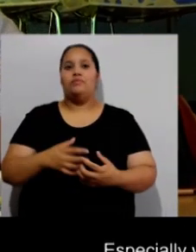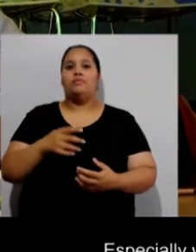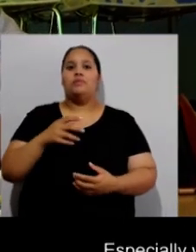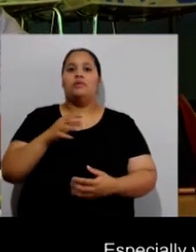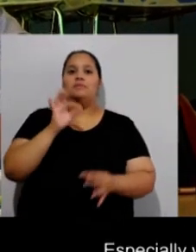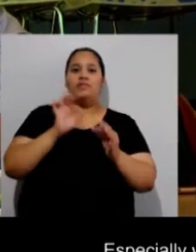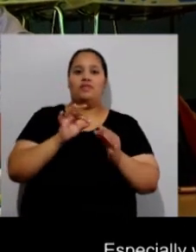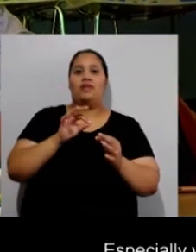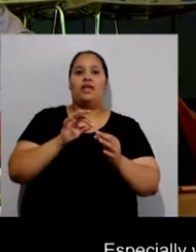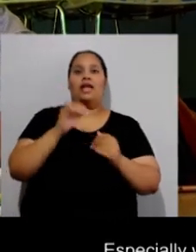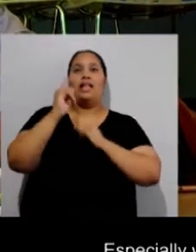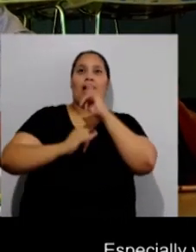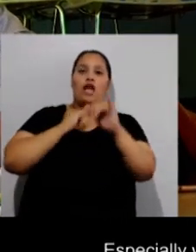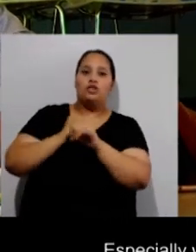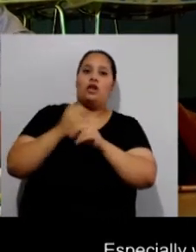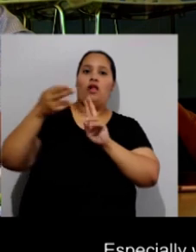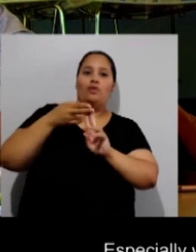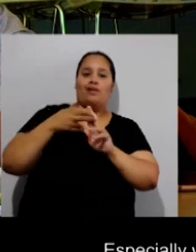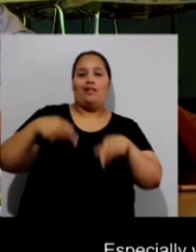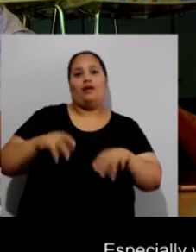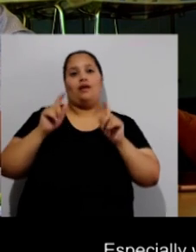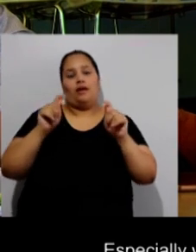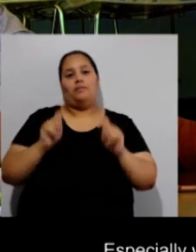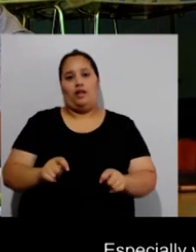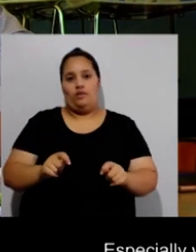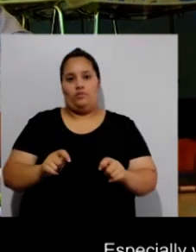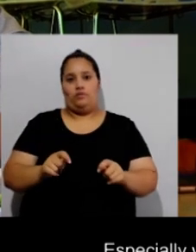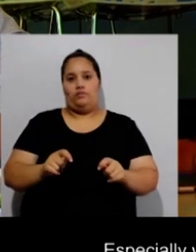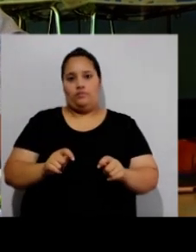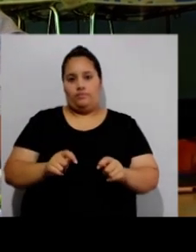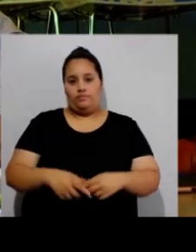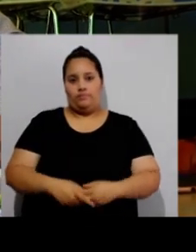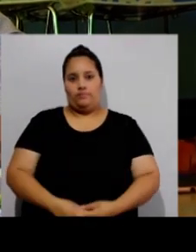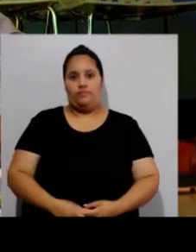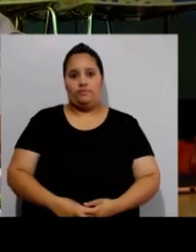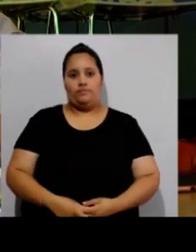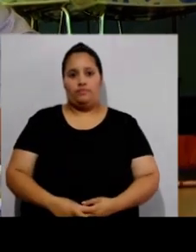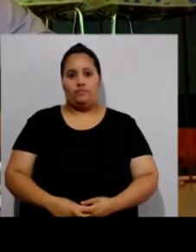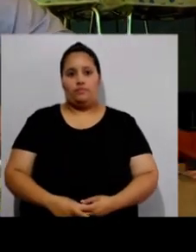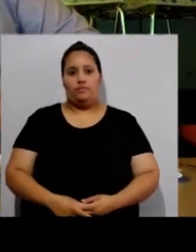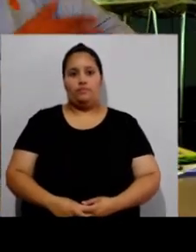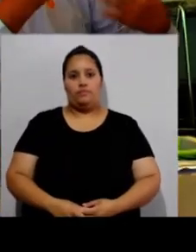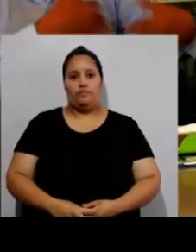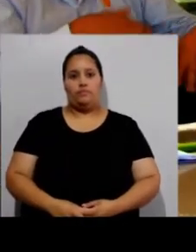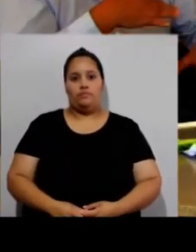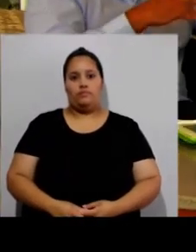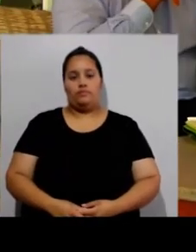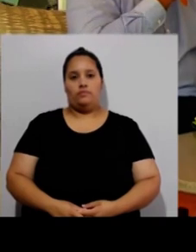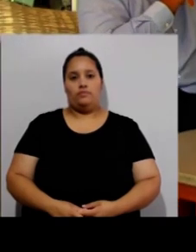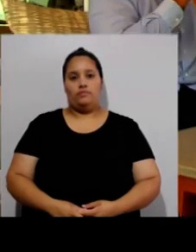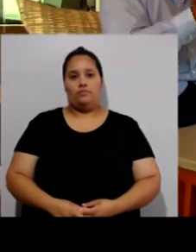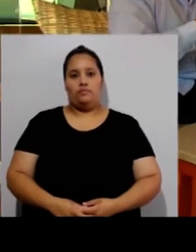Especially with hotels and international hotels and in Cape Town, it won't be an issue for Deaf people.